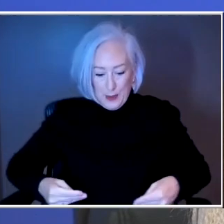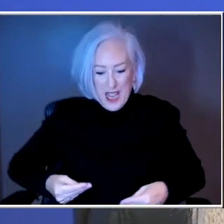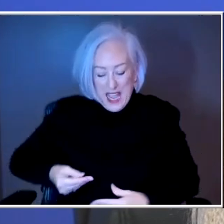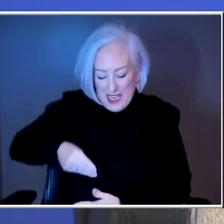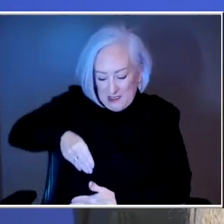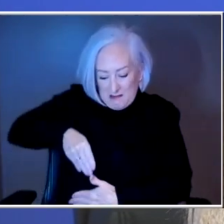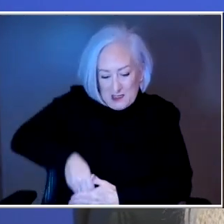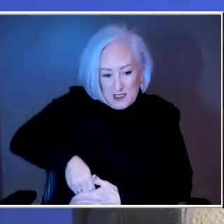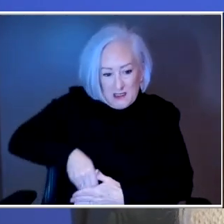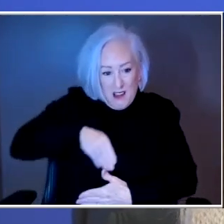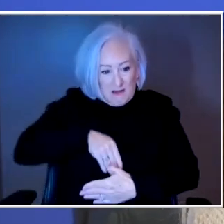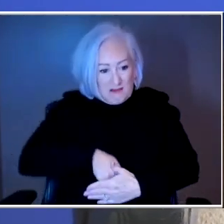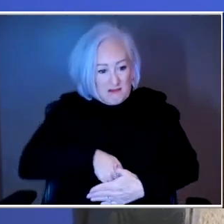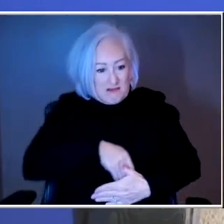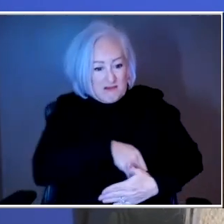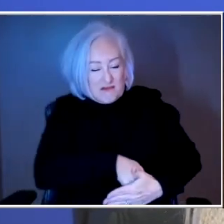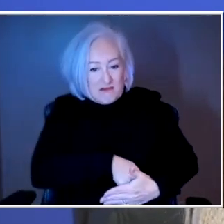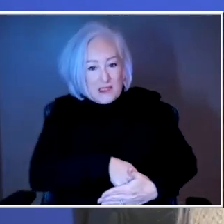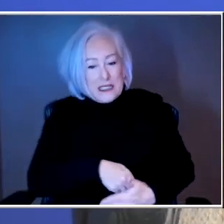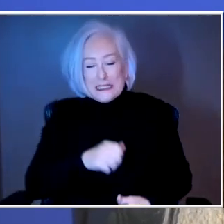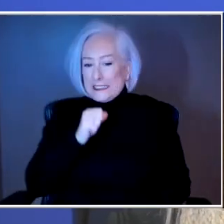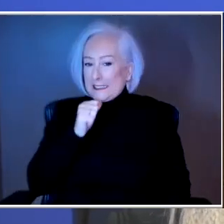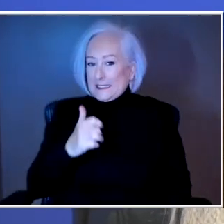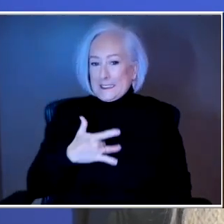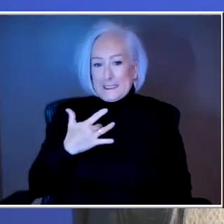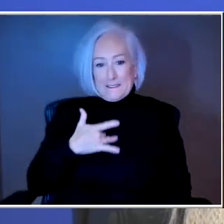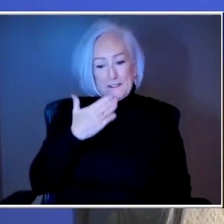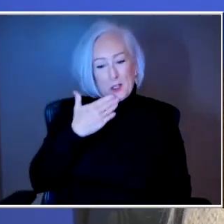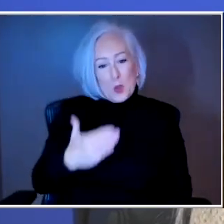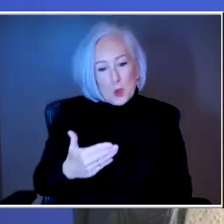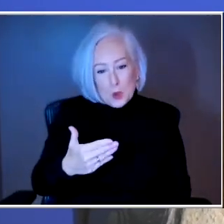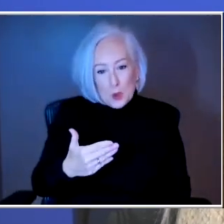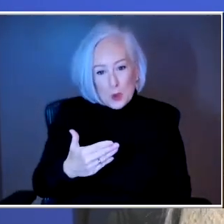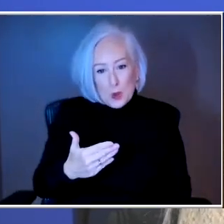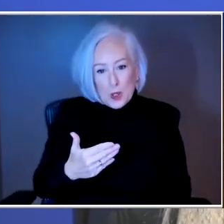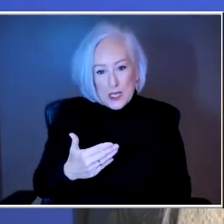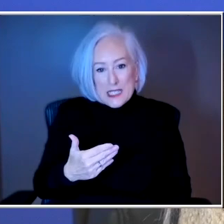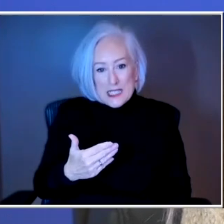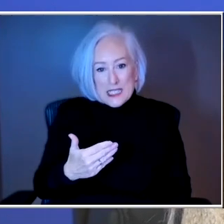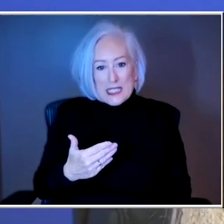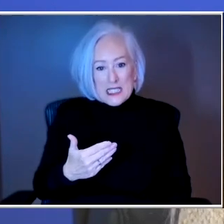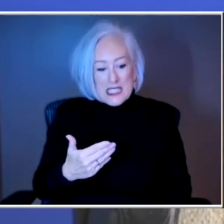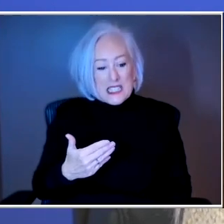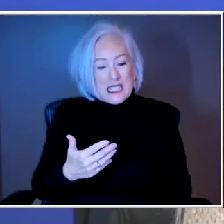good, and it was getting some rashes